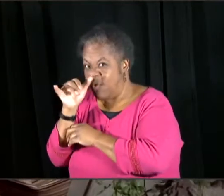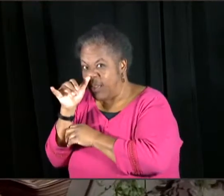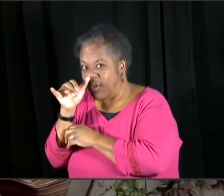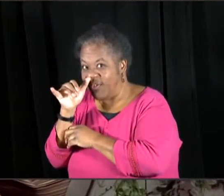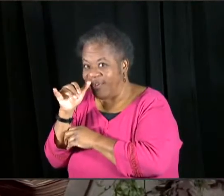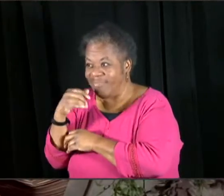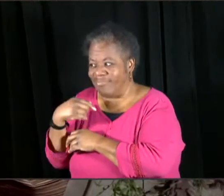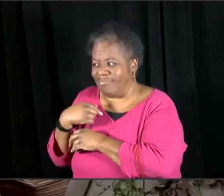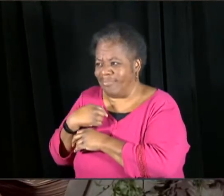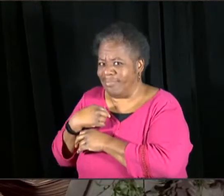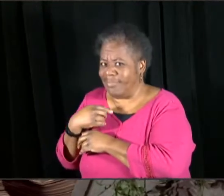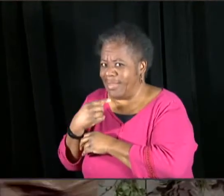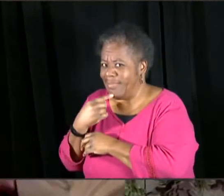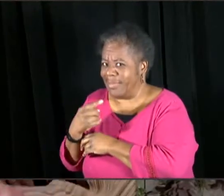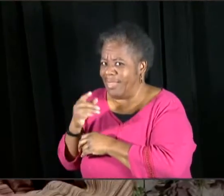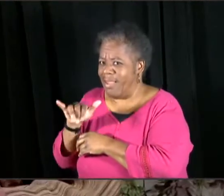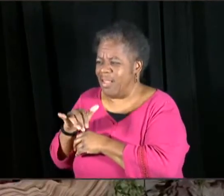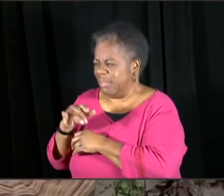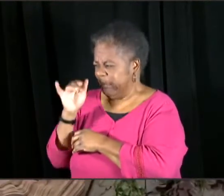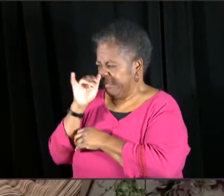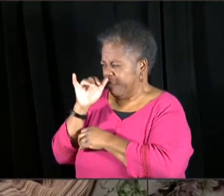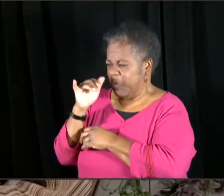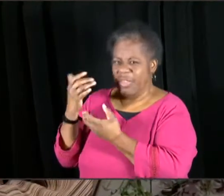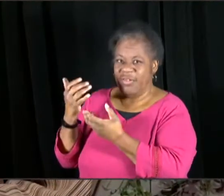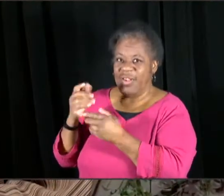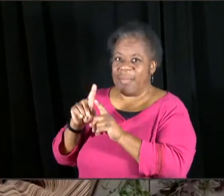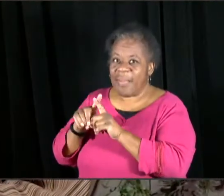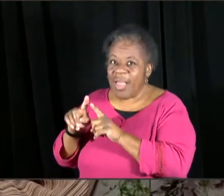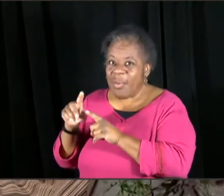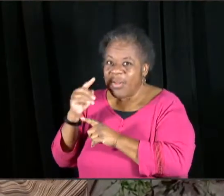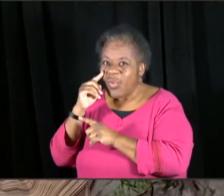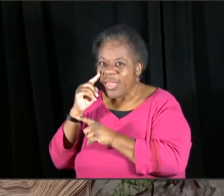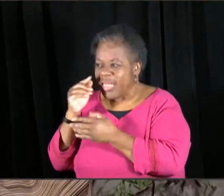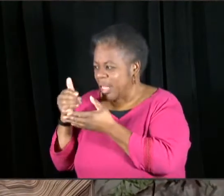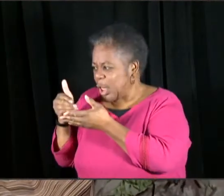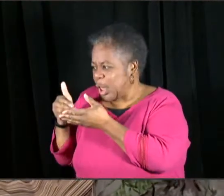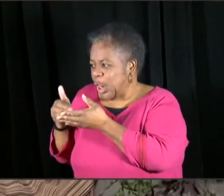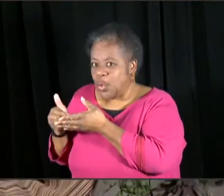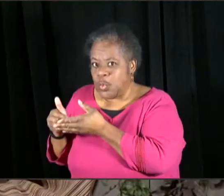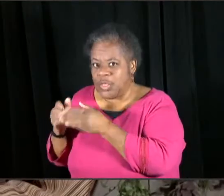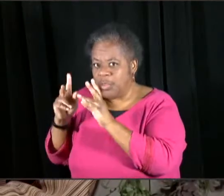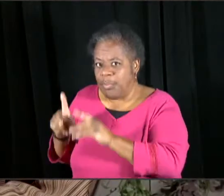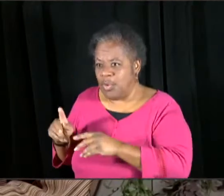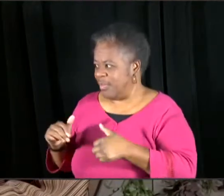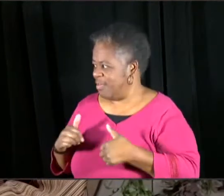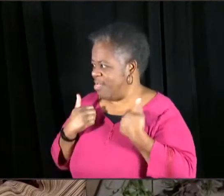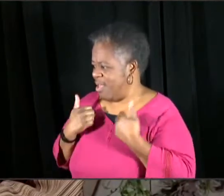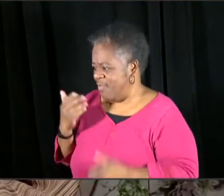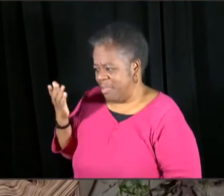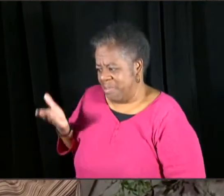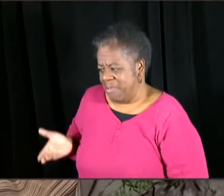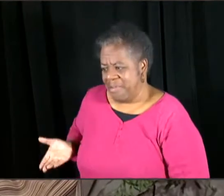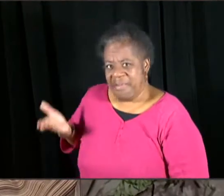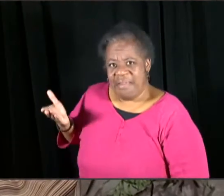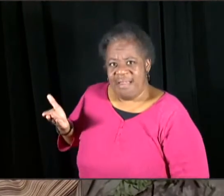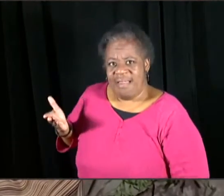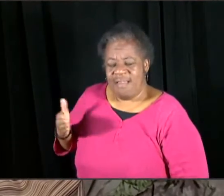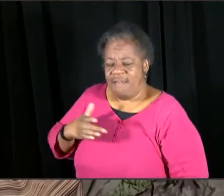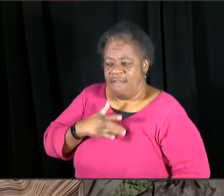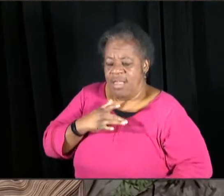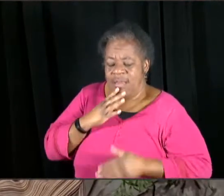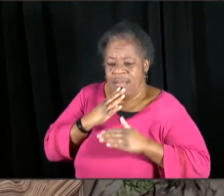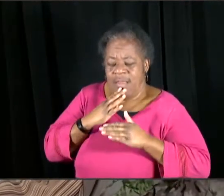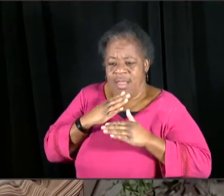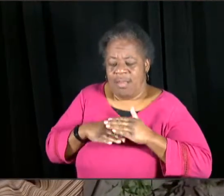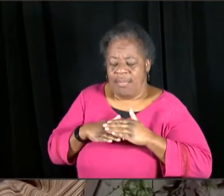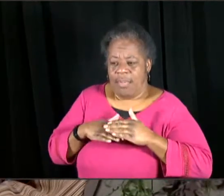I have. But when you see it up close in a person's life, it it humbled me.